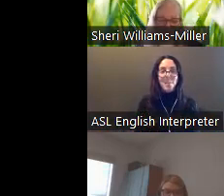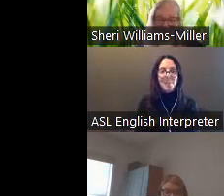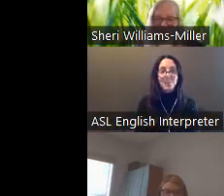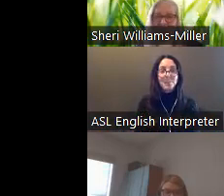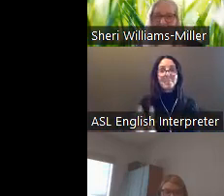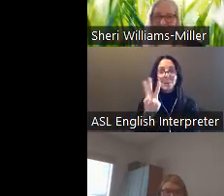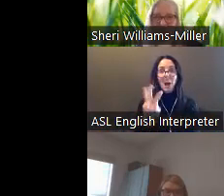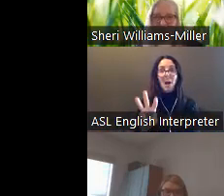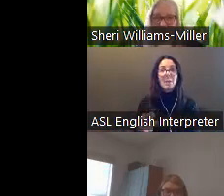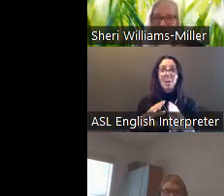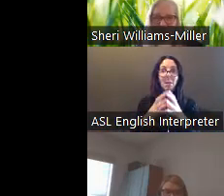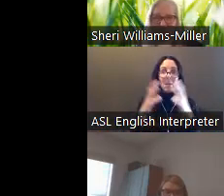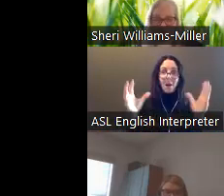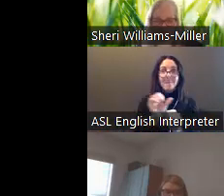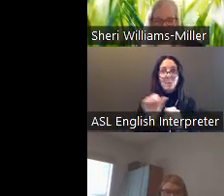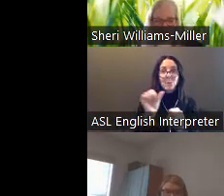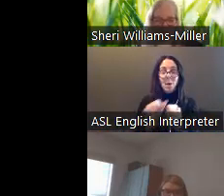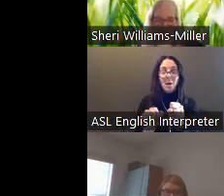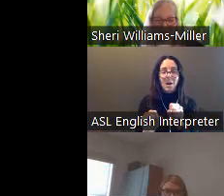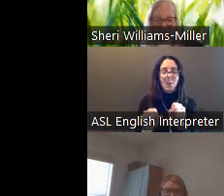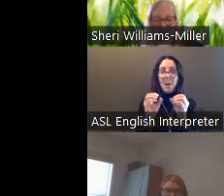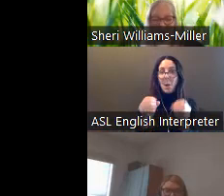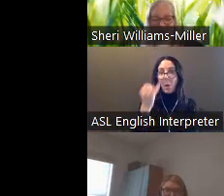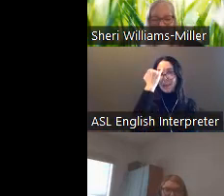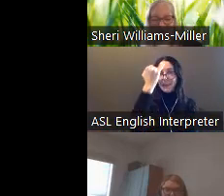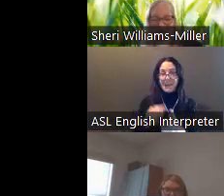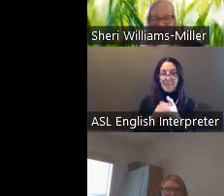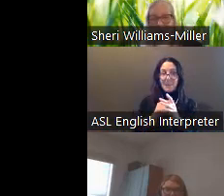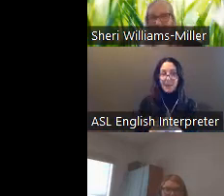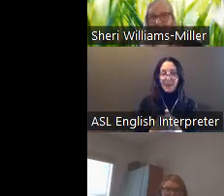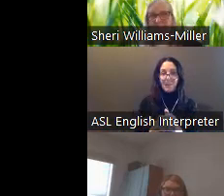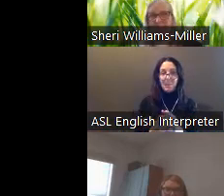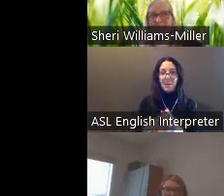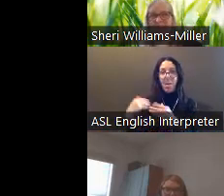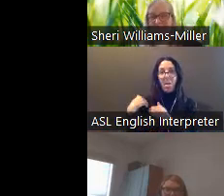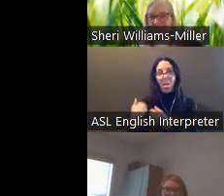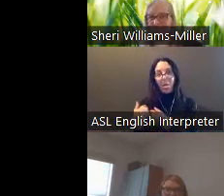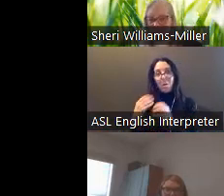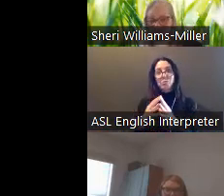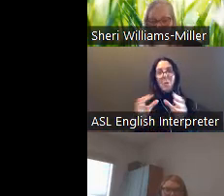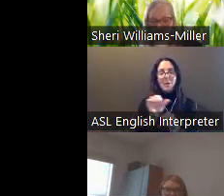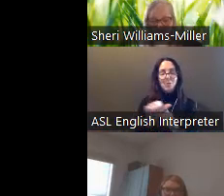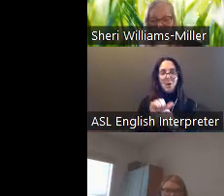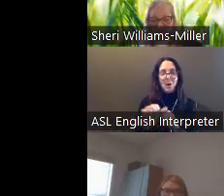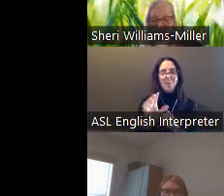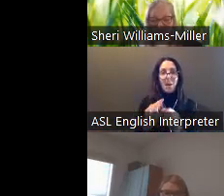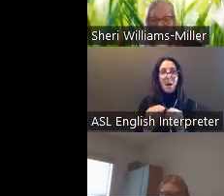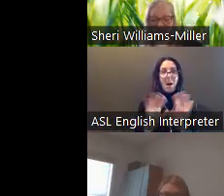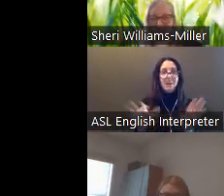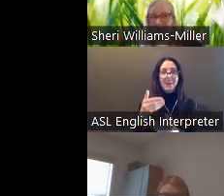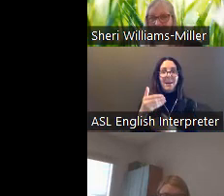ambitious undertaking, little did we know at the onset, but it became pretty evident pretty quickly that we